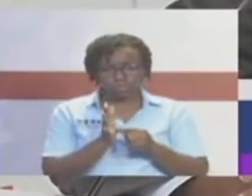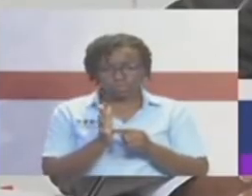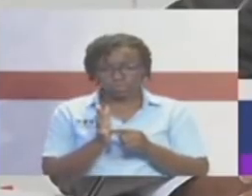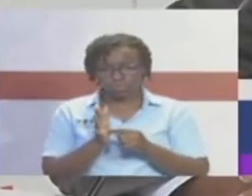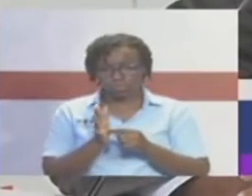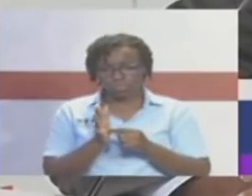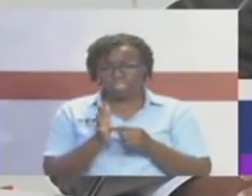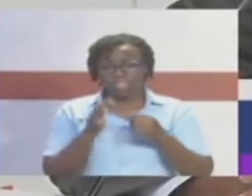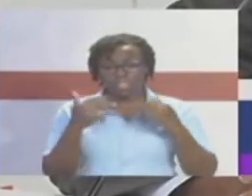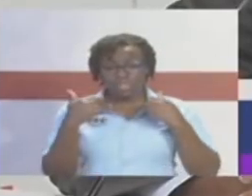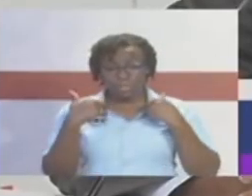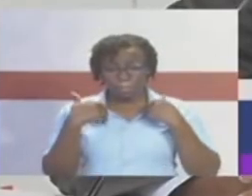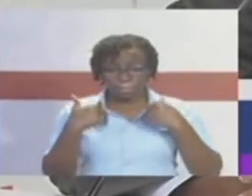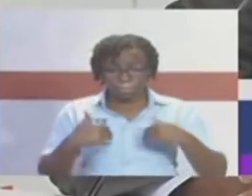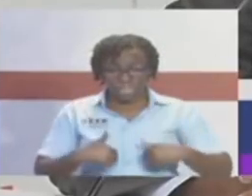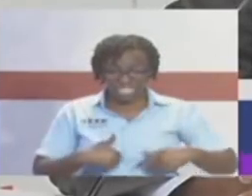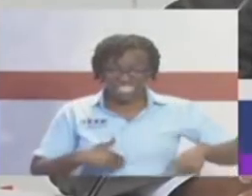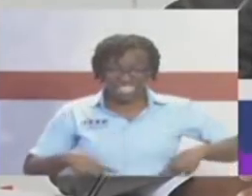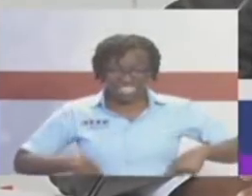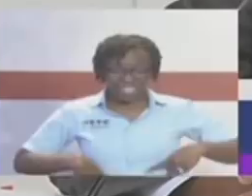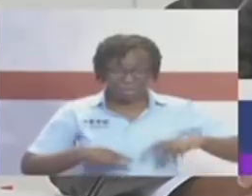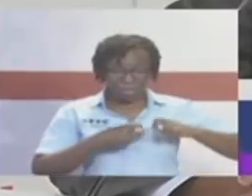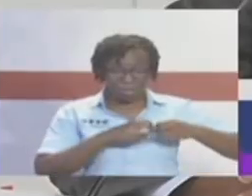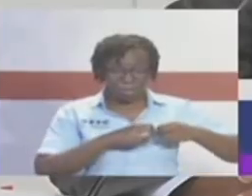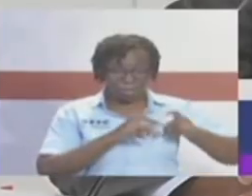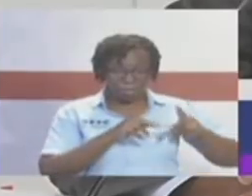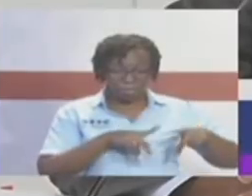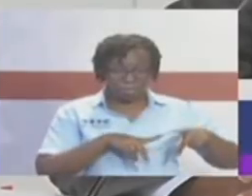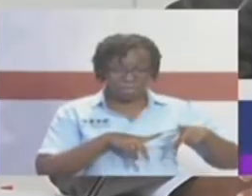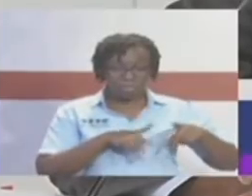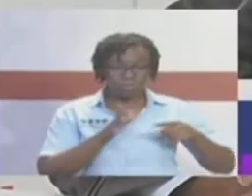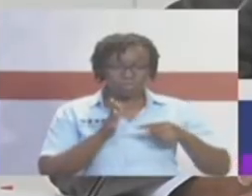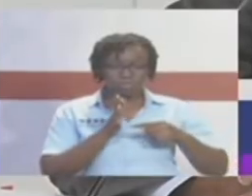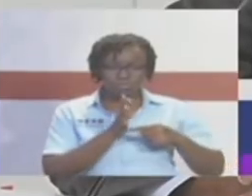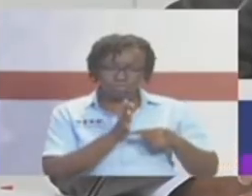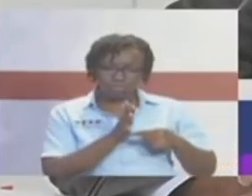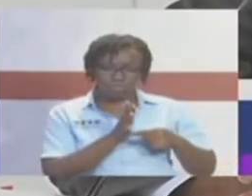compared to the general population. And the research is leading us in a